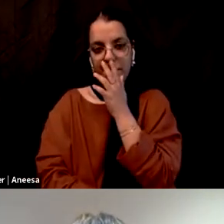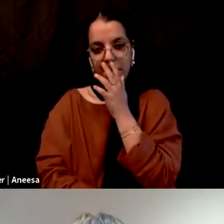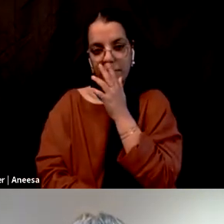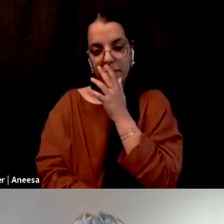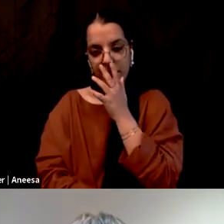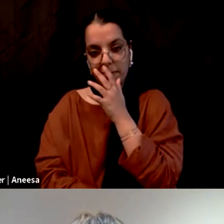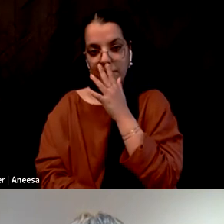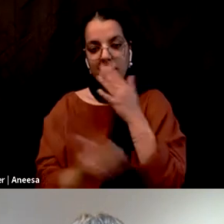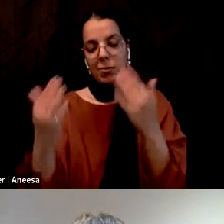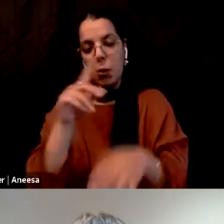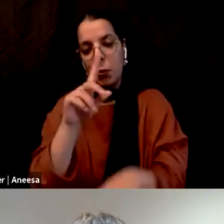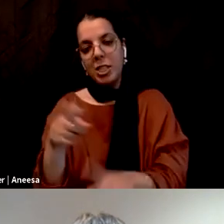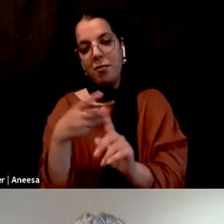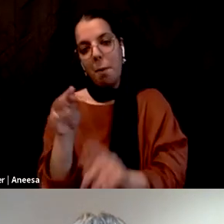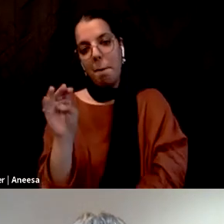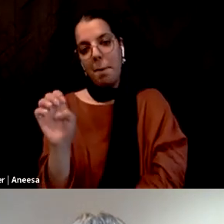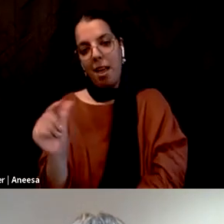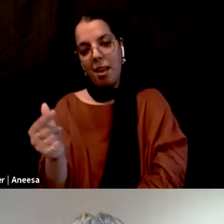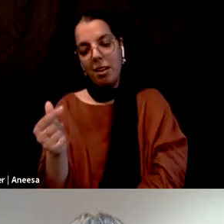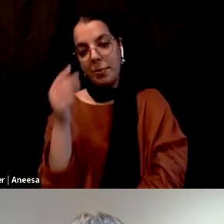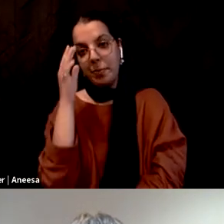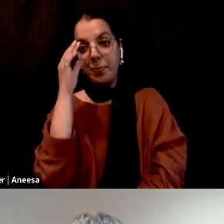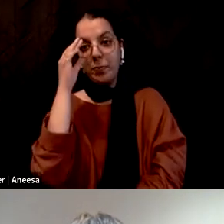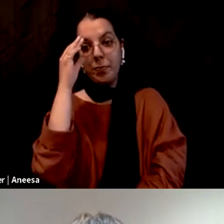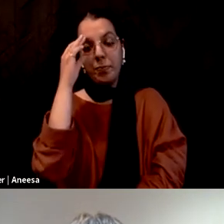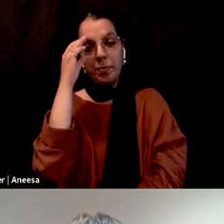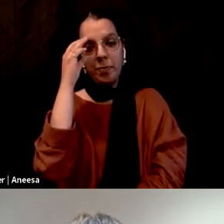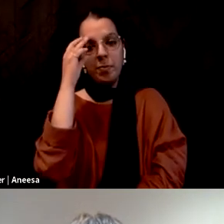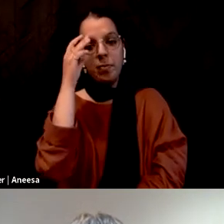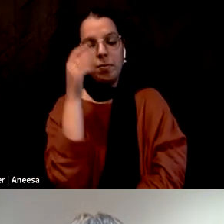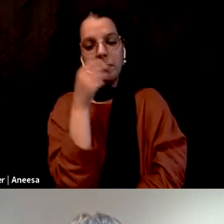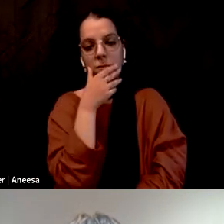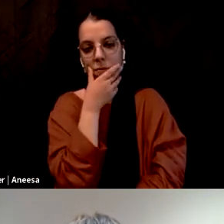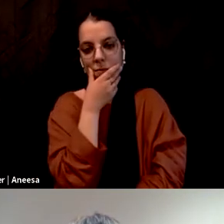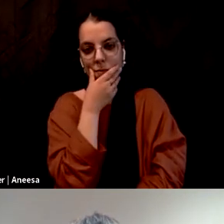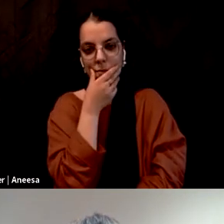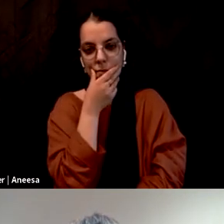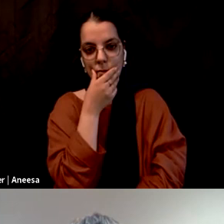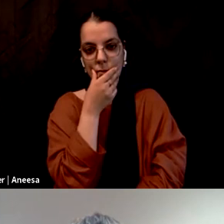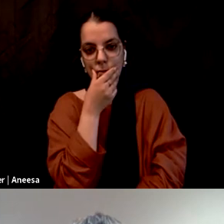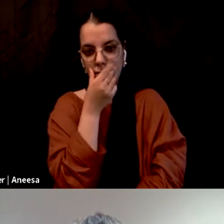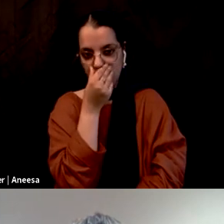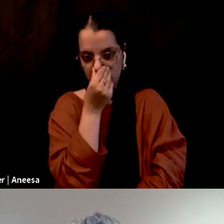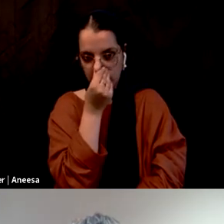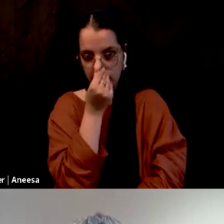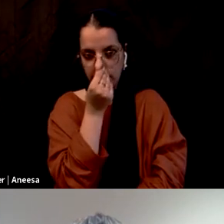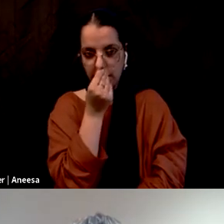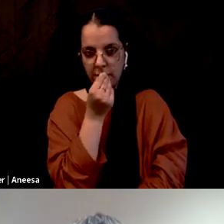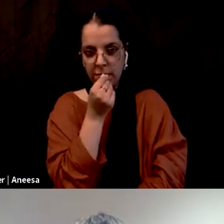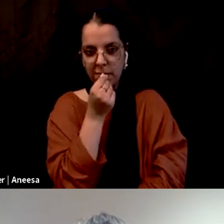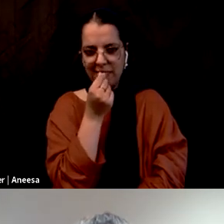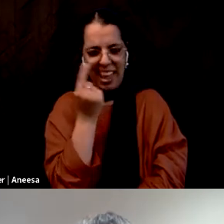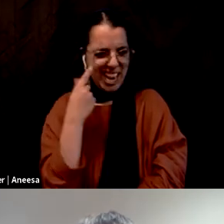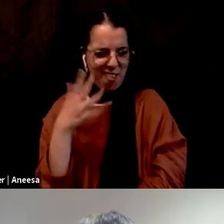This is from Meg. Okay. Considering how the conservative authorities... Wait, did I read that one